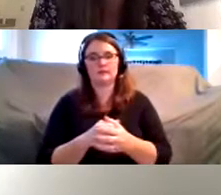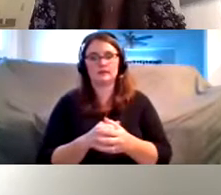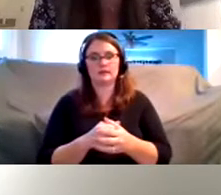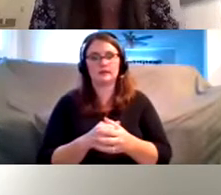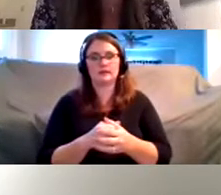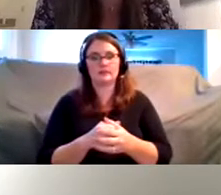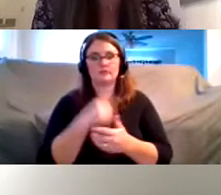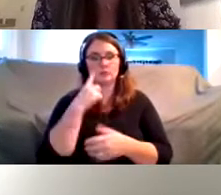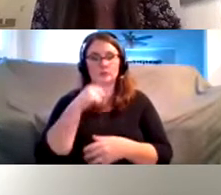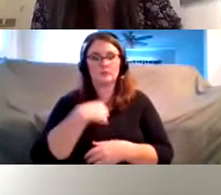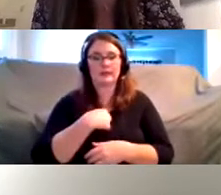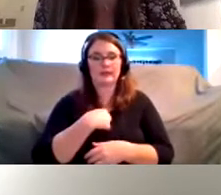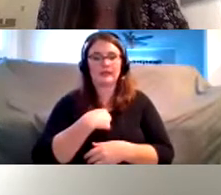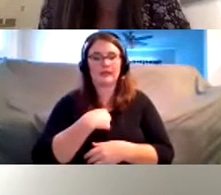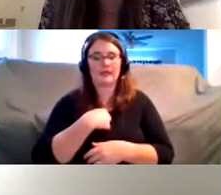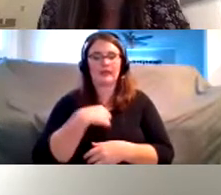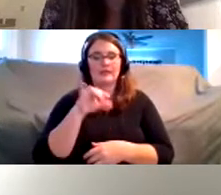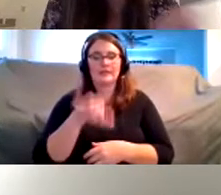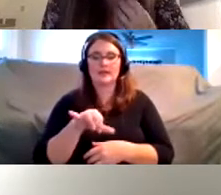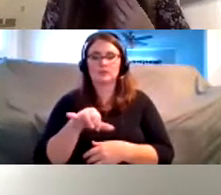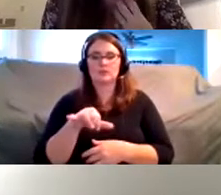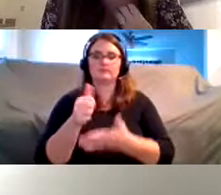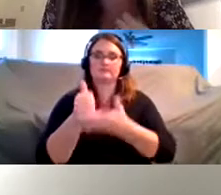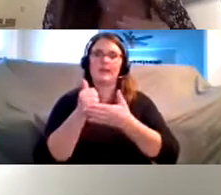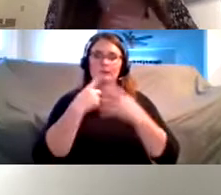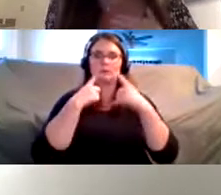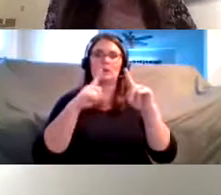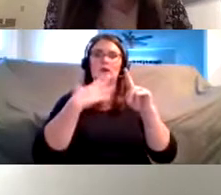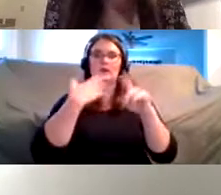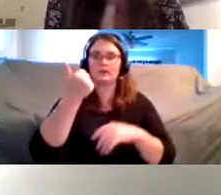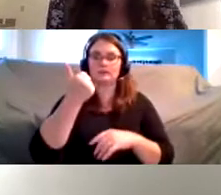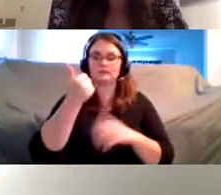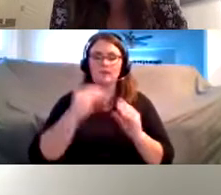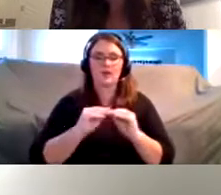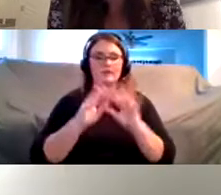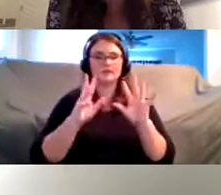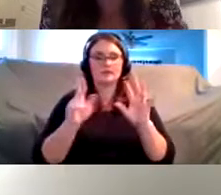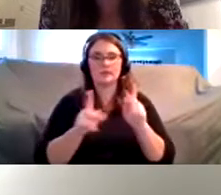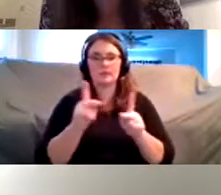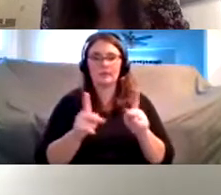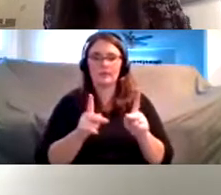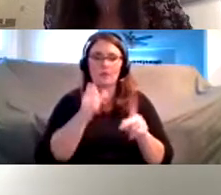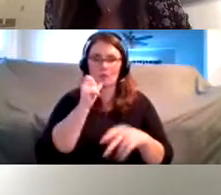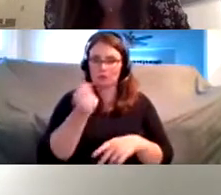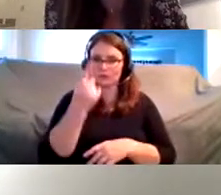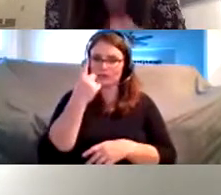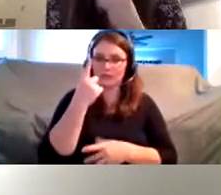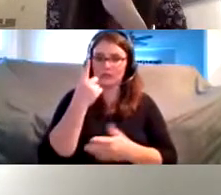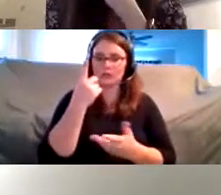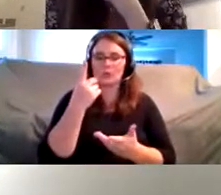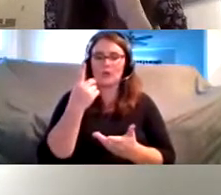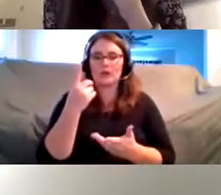To me, that's what has worked best. And obviously, the people that will understand you most are probably the people that face it